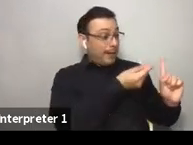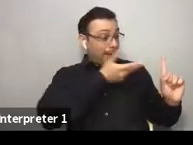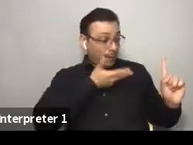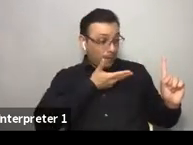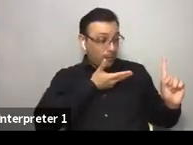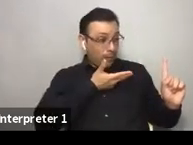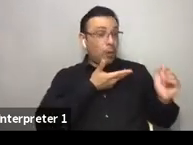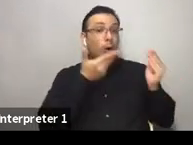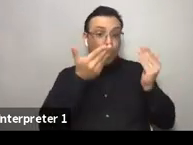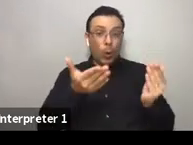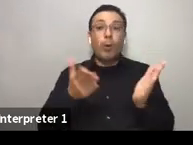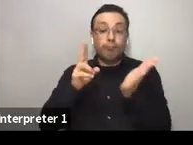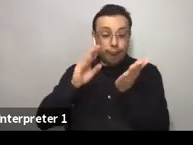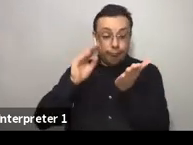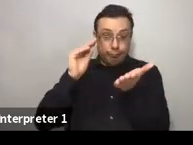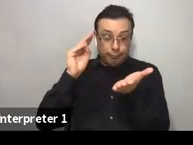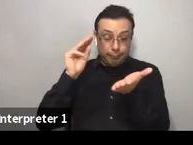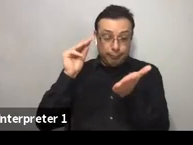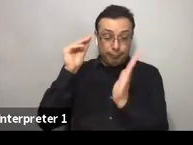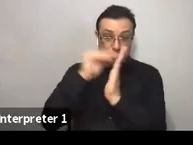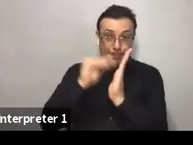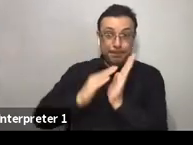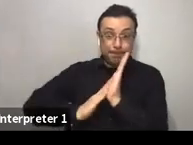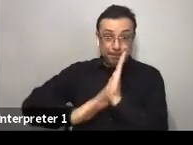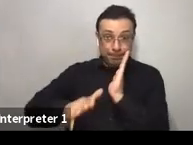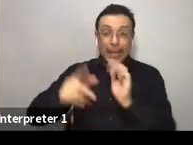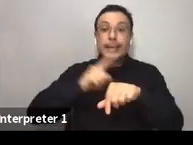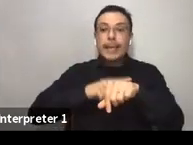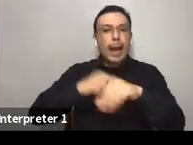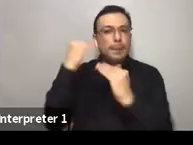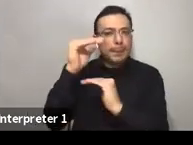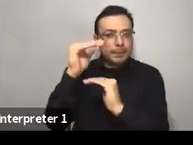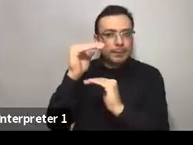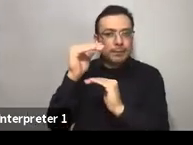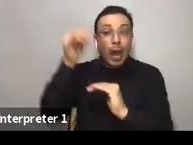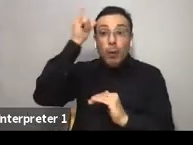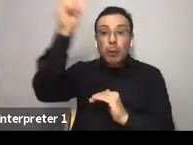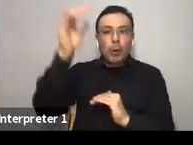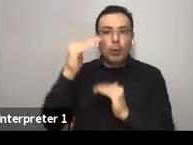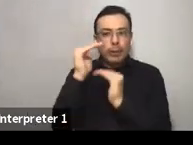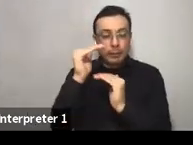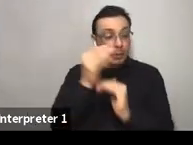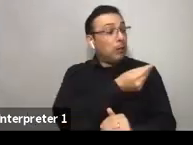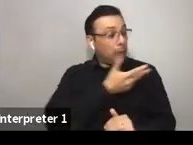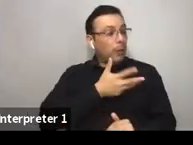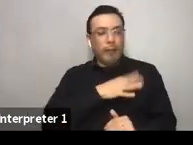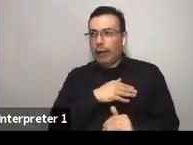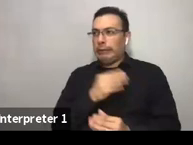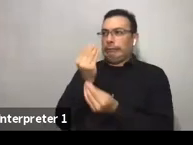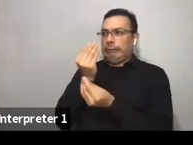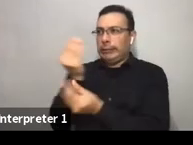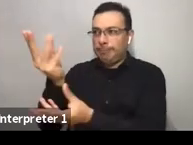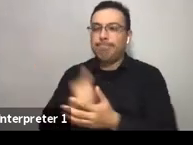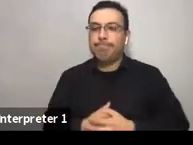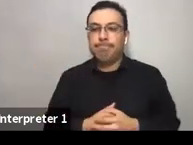And we'll go into detail about that in just a bit. And then the fourth is when a state or territorial or